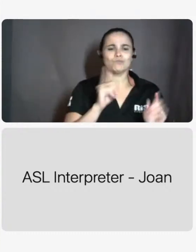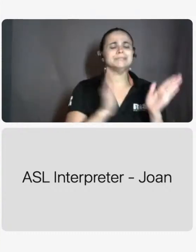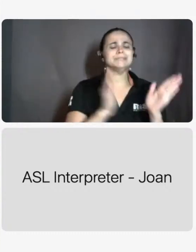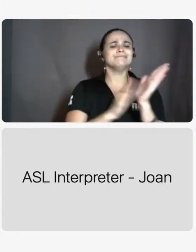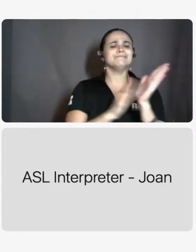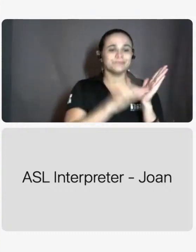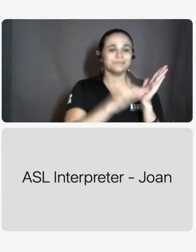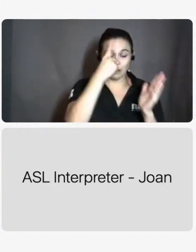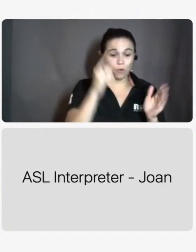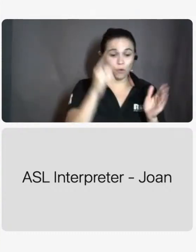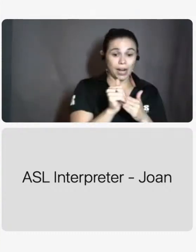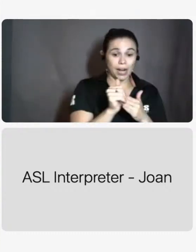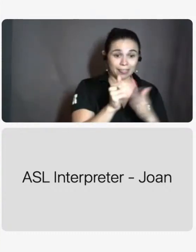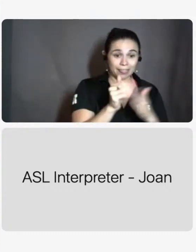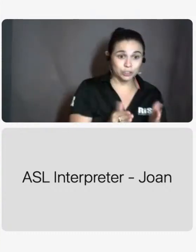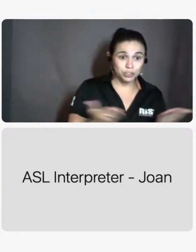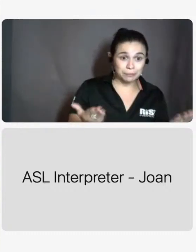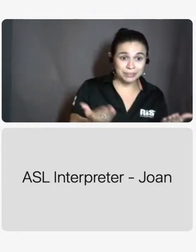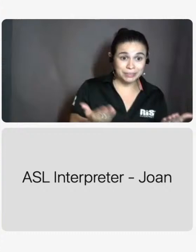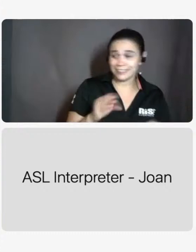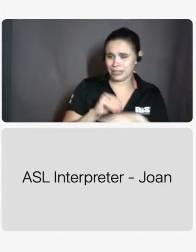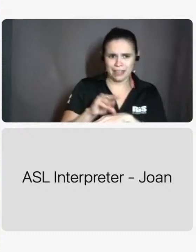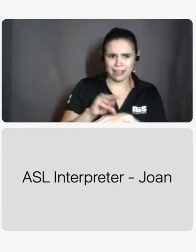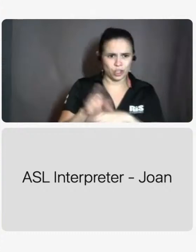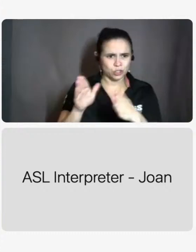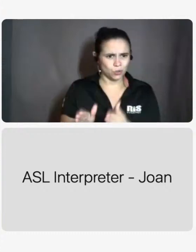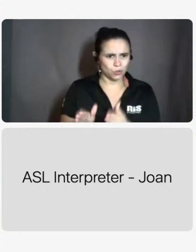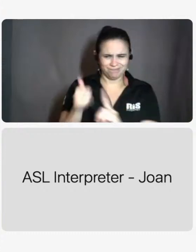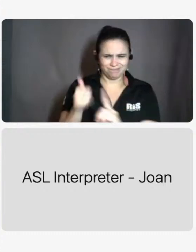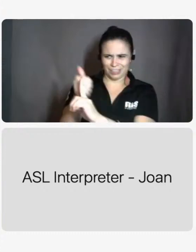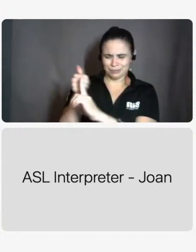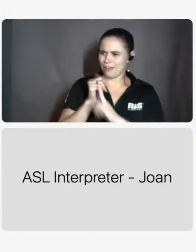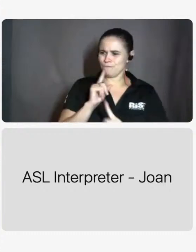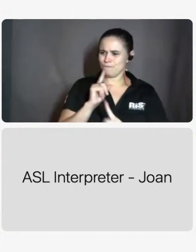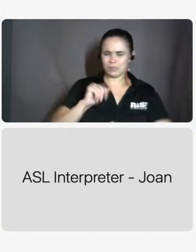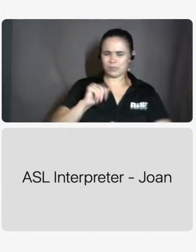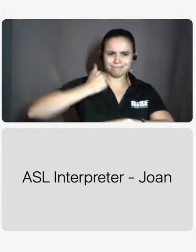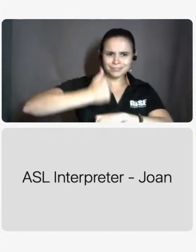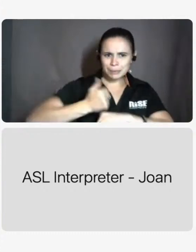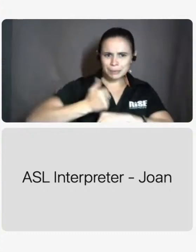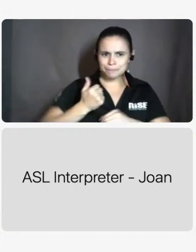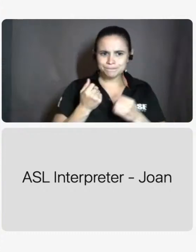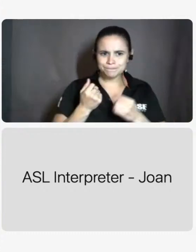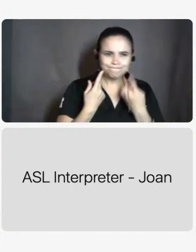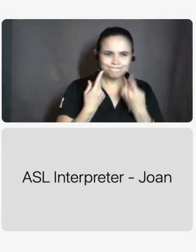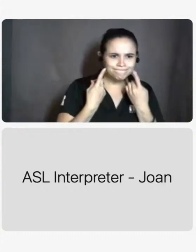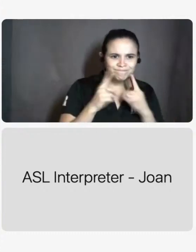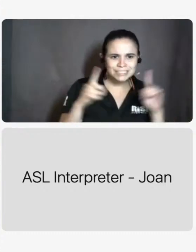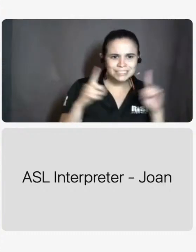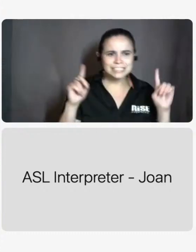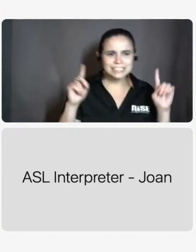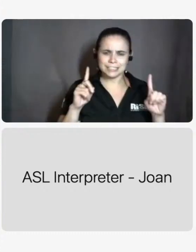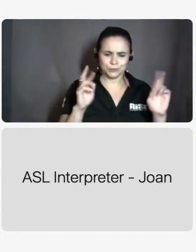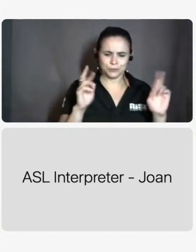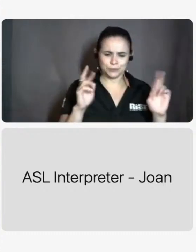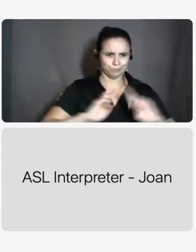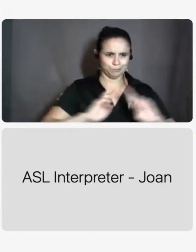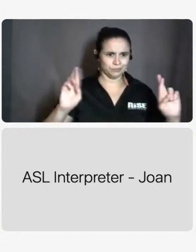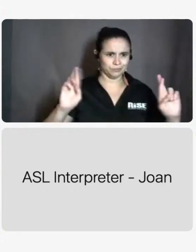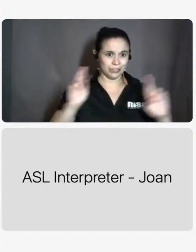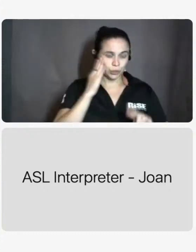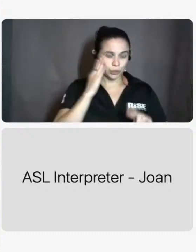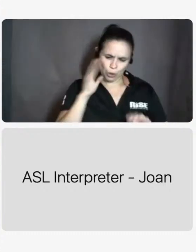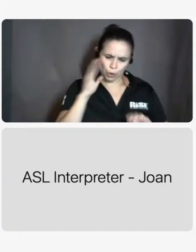set the stage for this by actually doing the legwork, doing the analysis, not just yelling and screaming, this will be bad, but